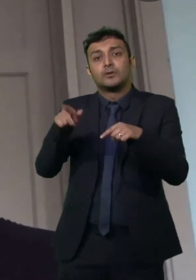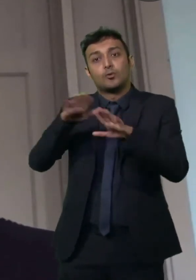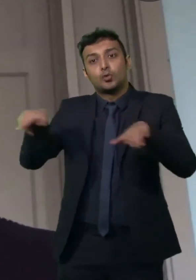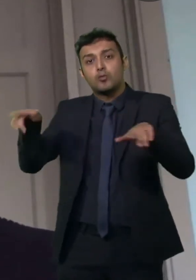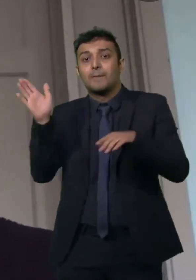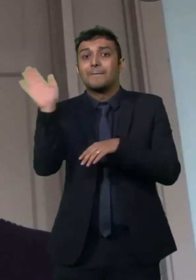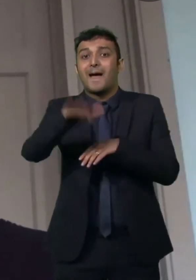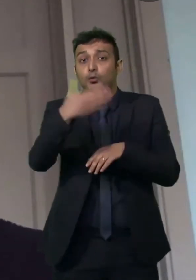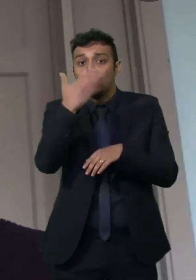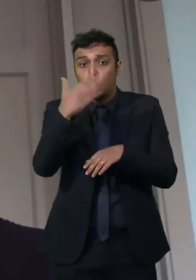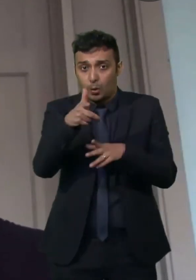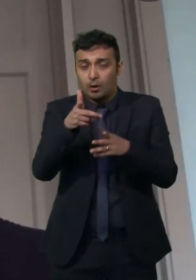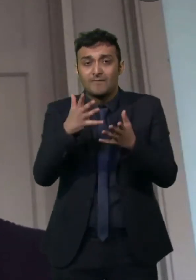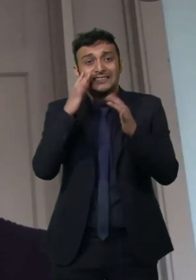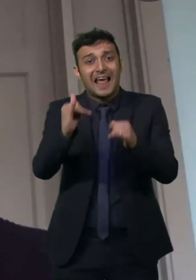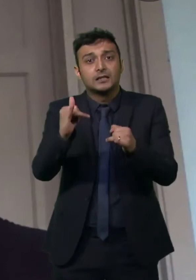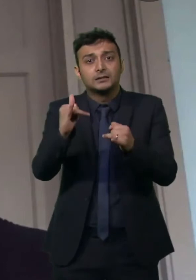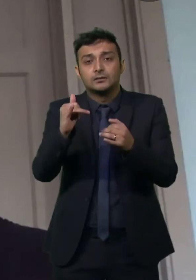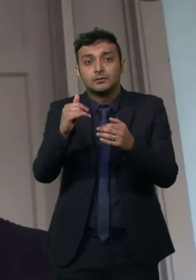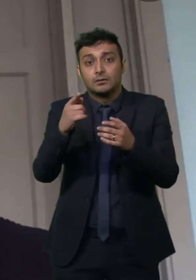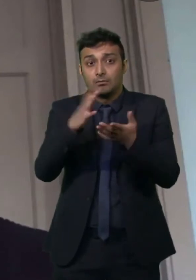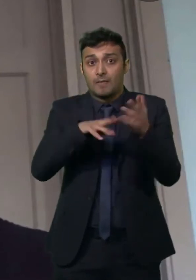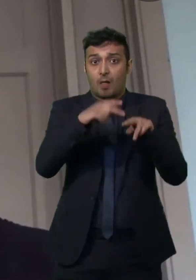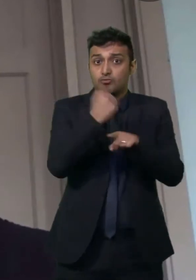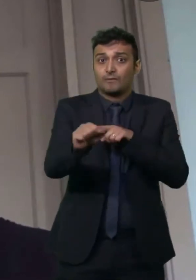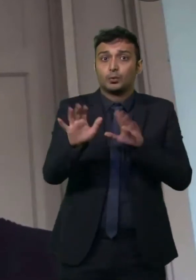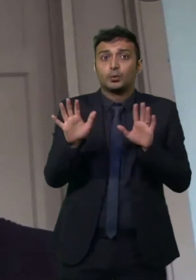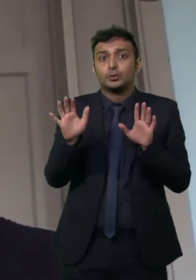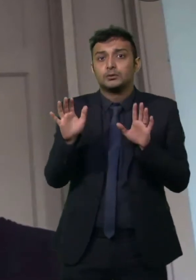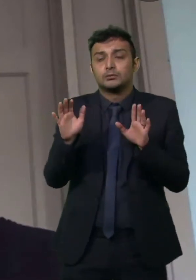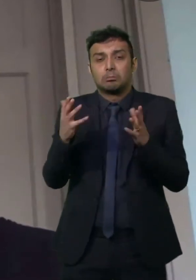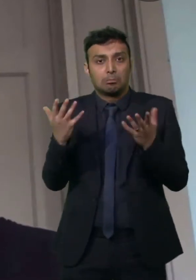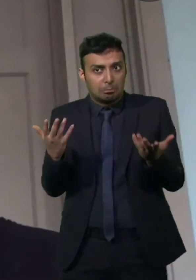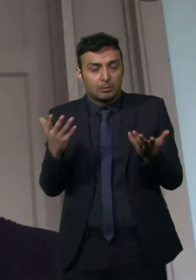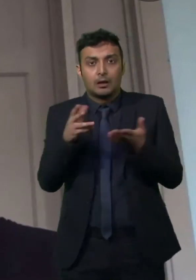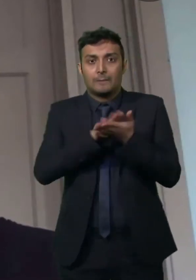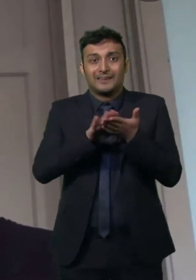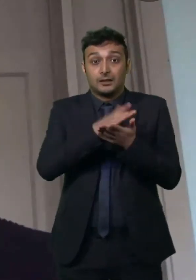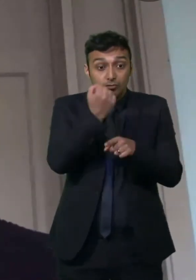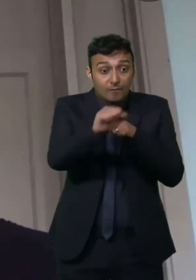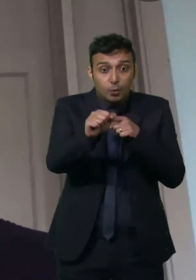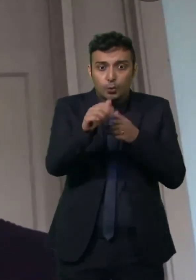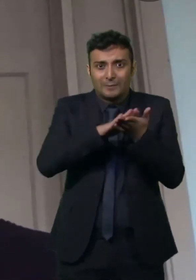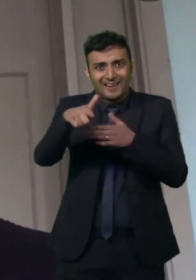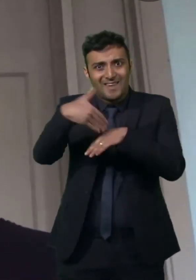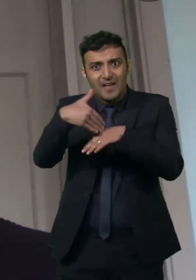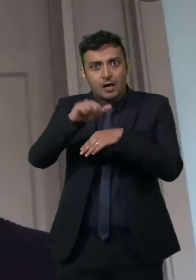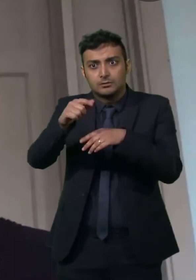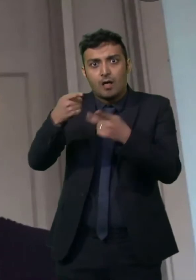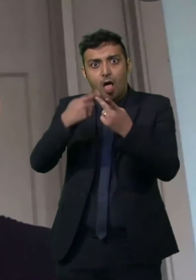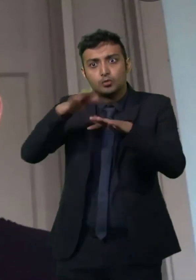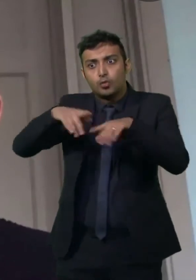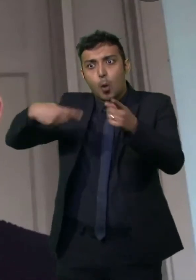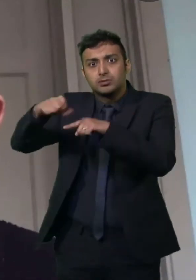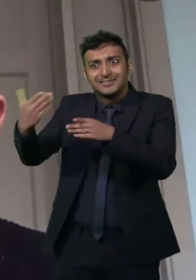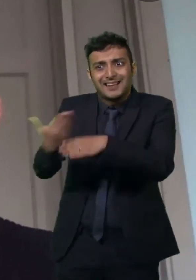is, are those children undermining the safety of their classmates when they're together in the classroom? Should they be kept separate from their classmates?